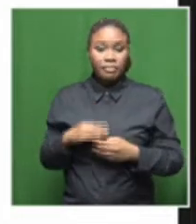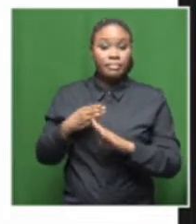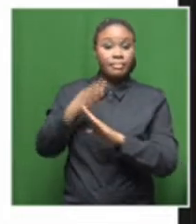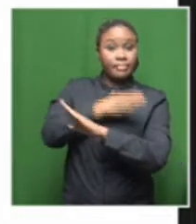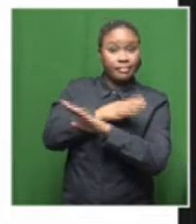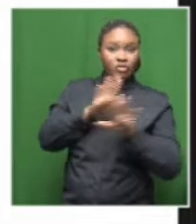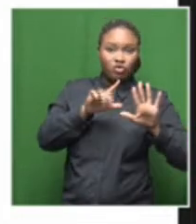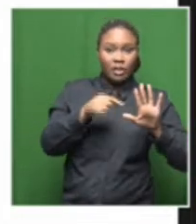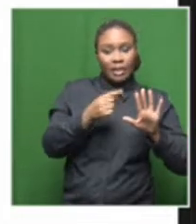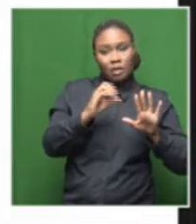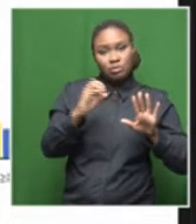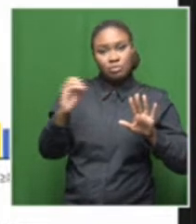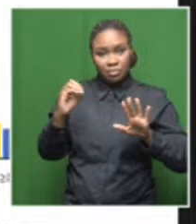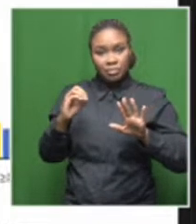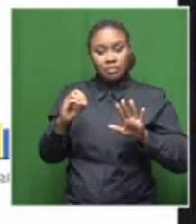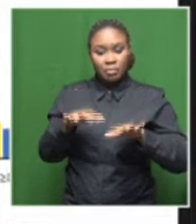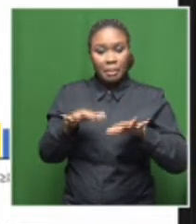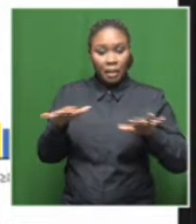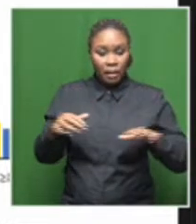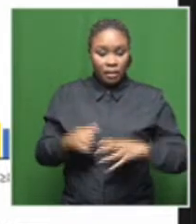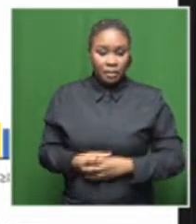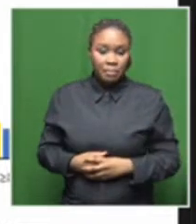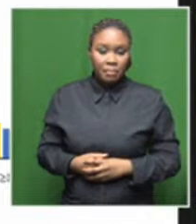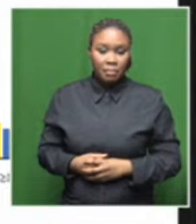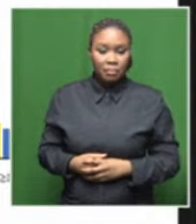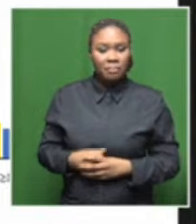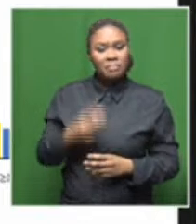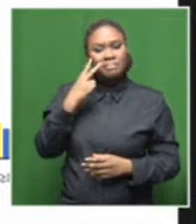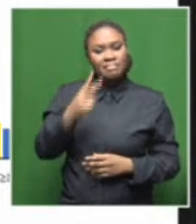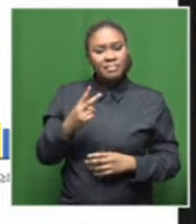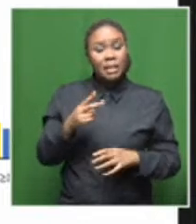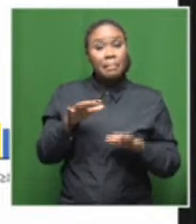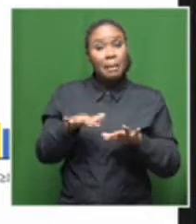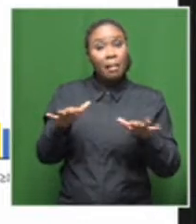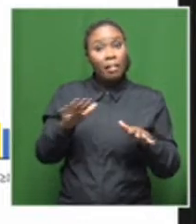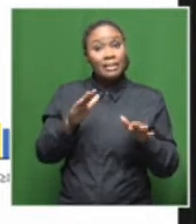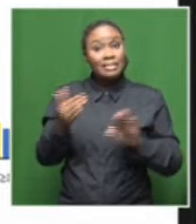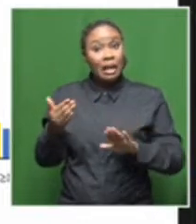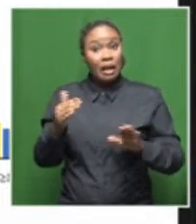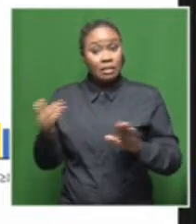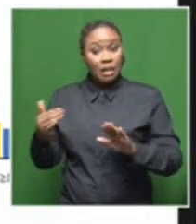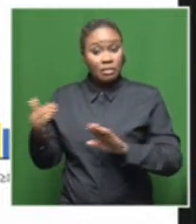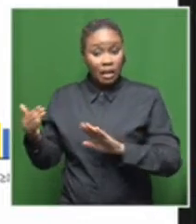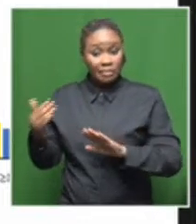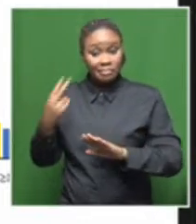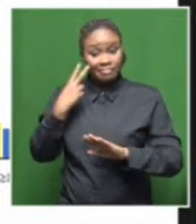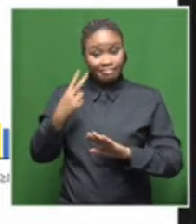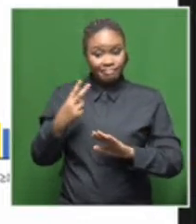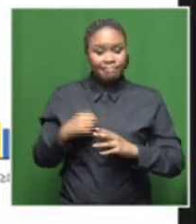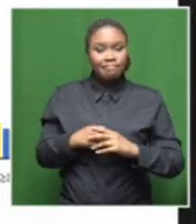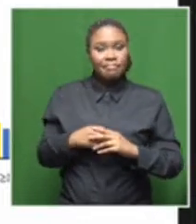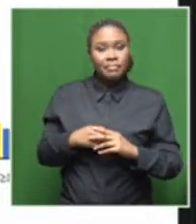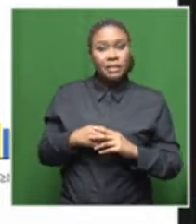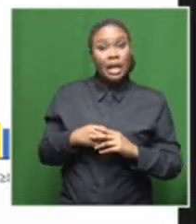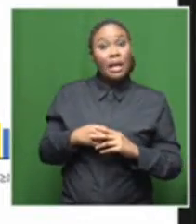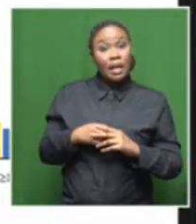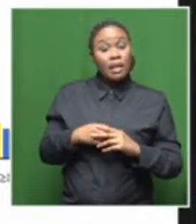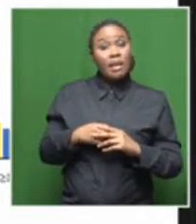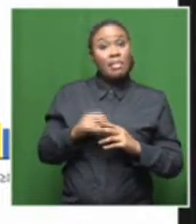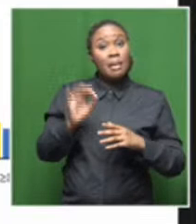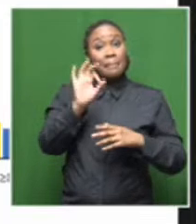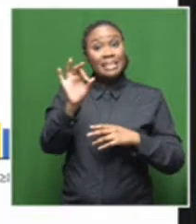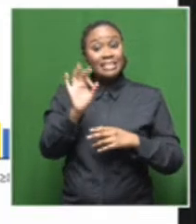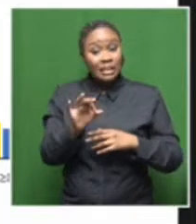almost 10,000 patients. When we look at the patients who died and we looked at the percentage of those deaths who